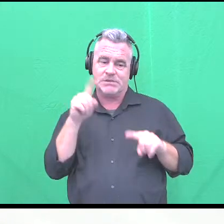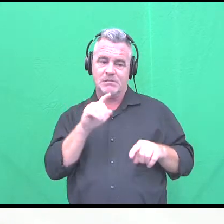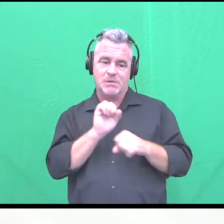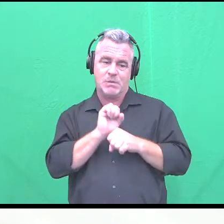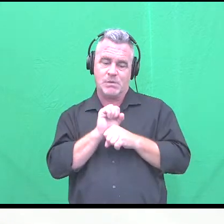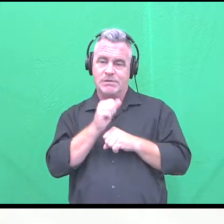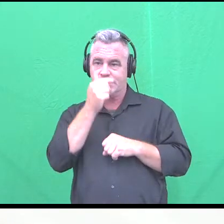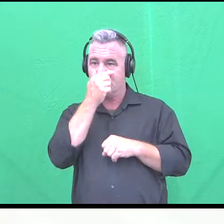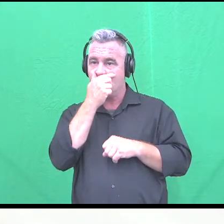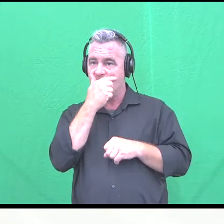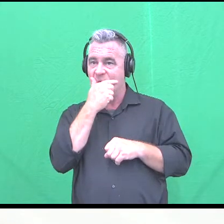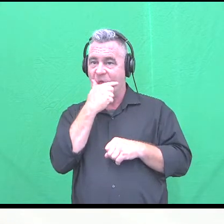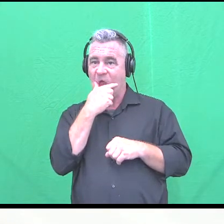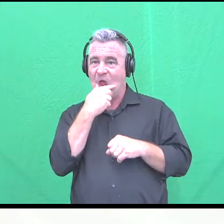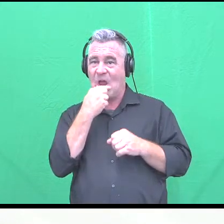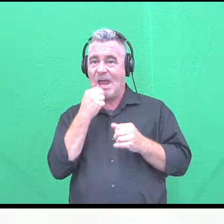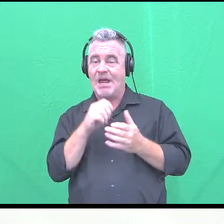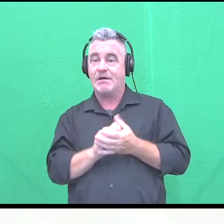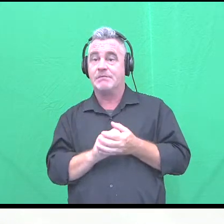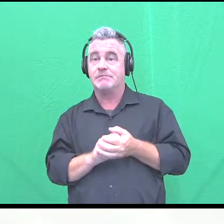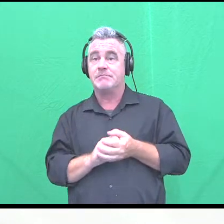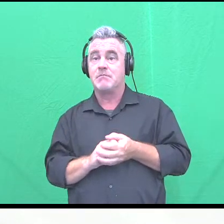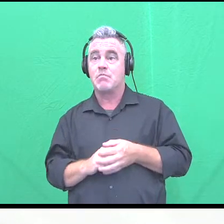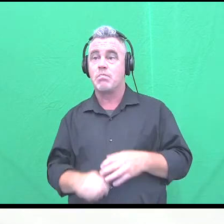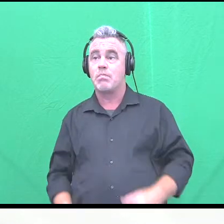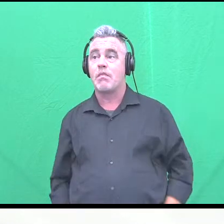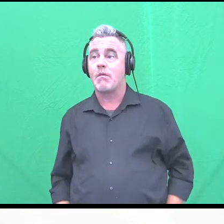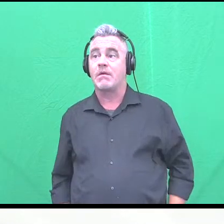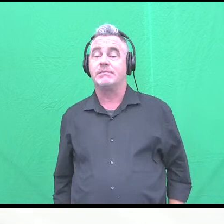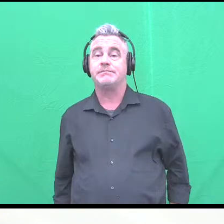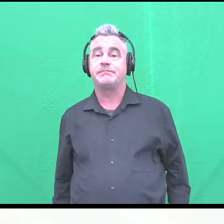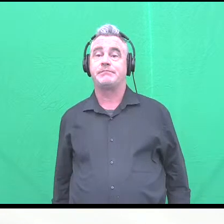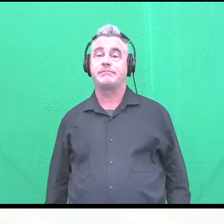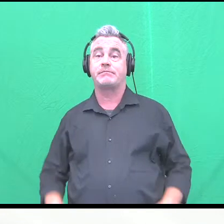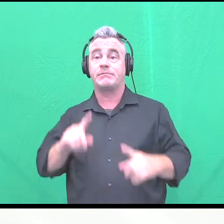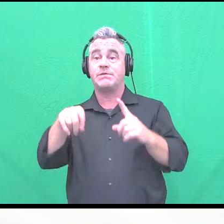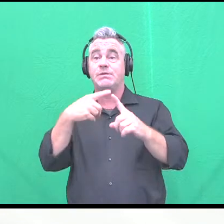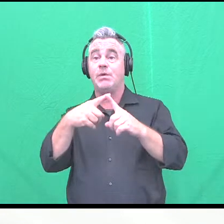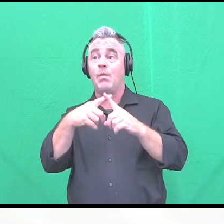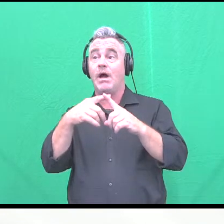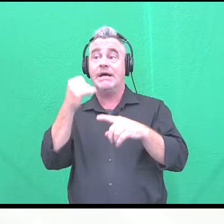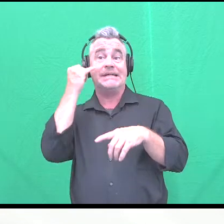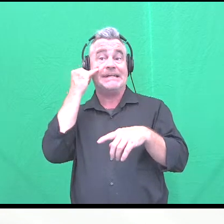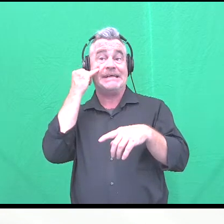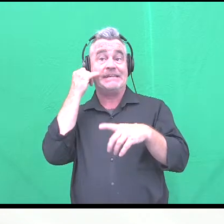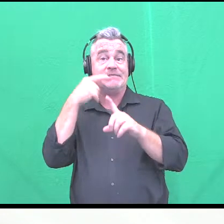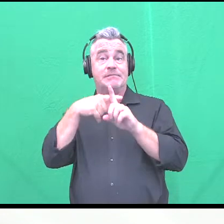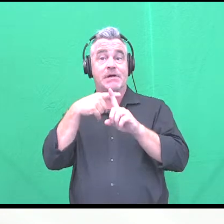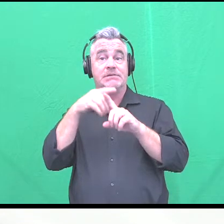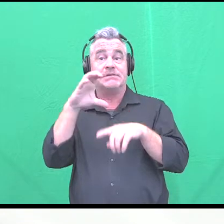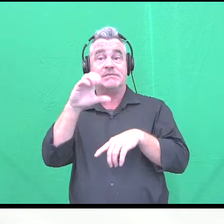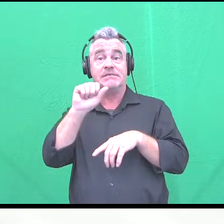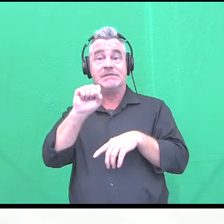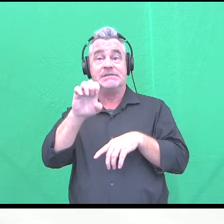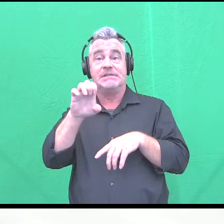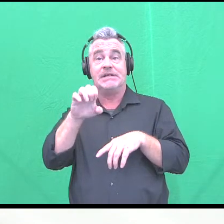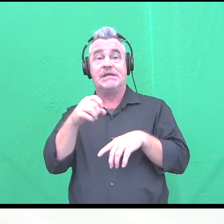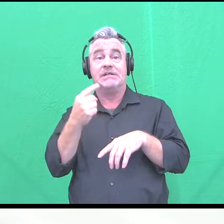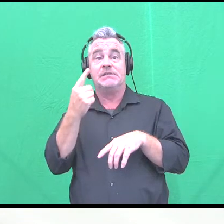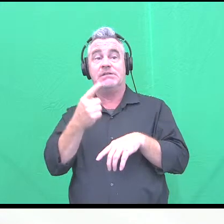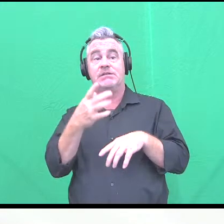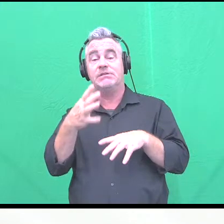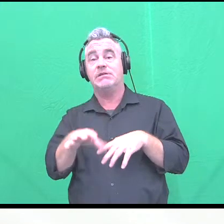also. When or if there are positive cases, then we will provide the optional